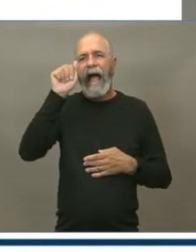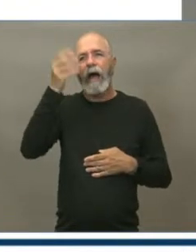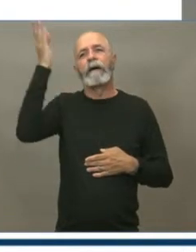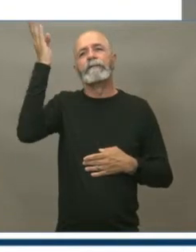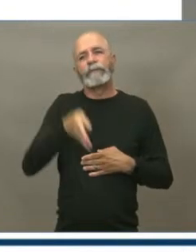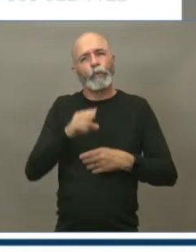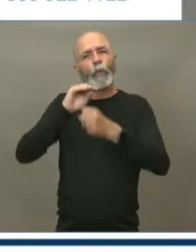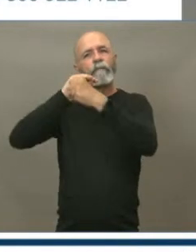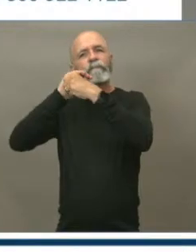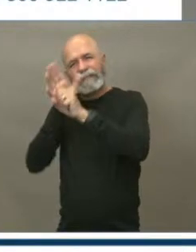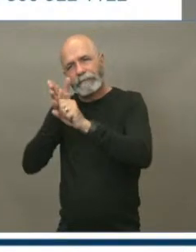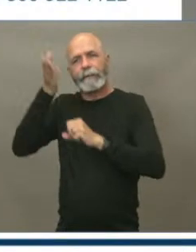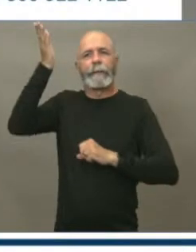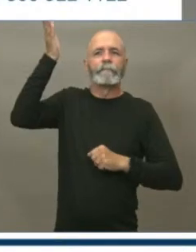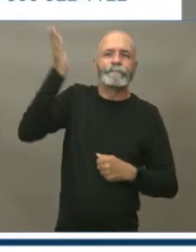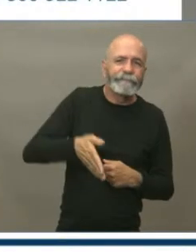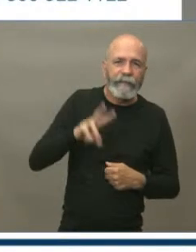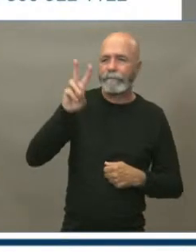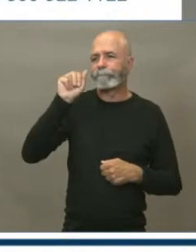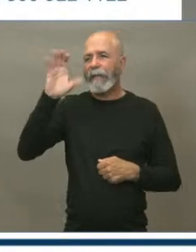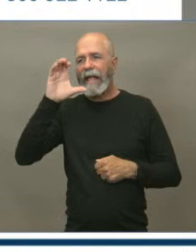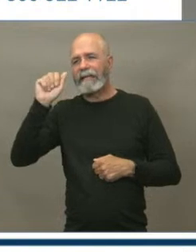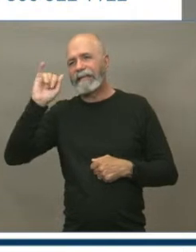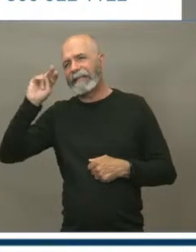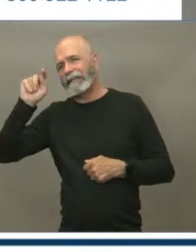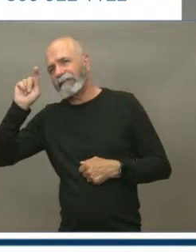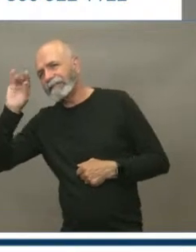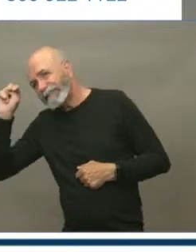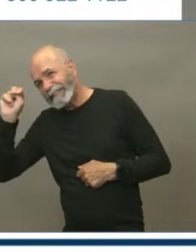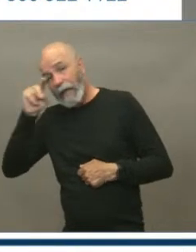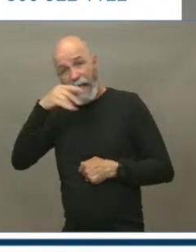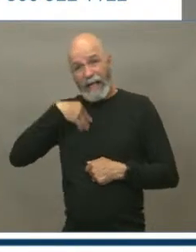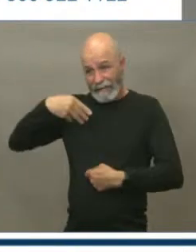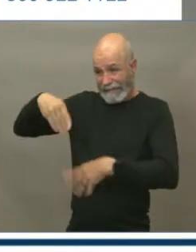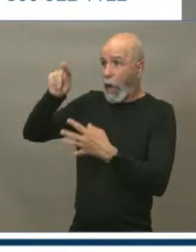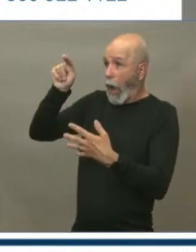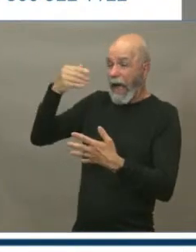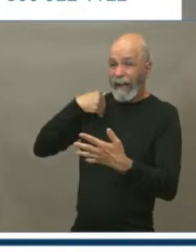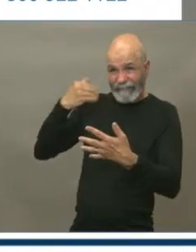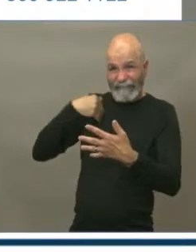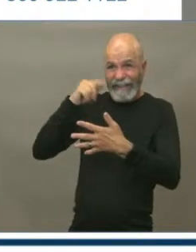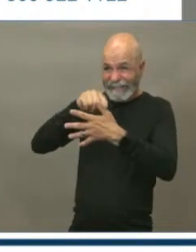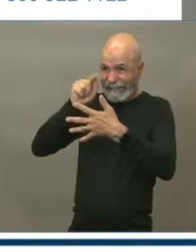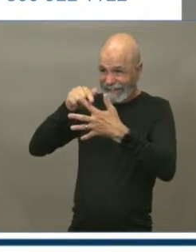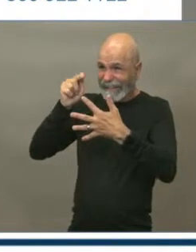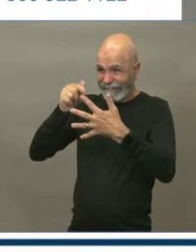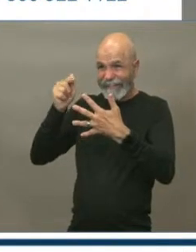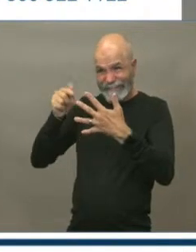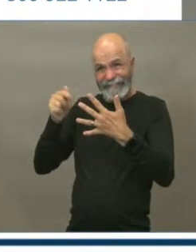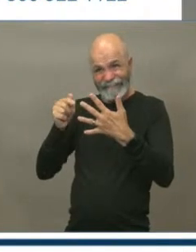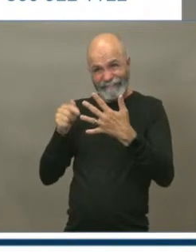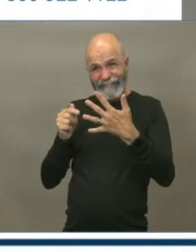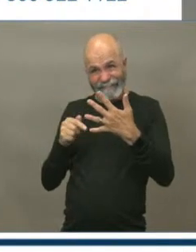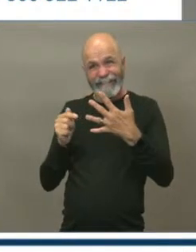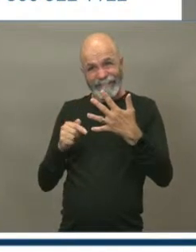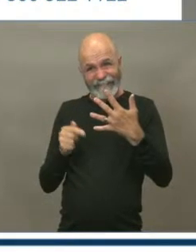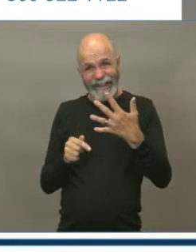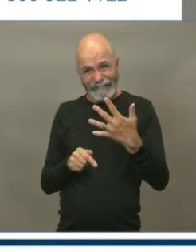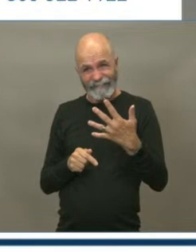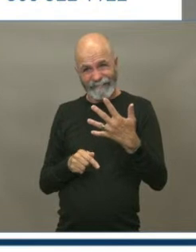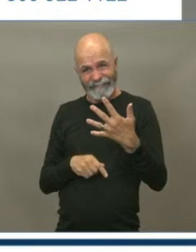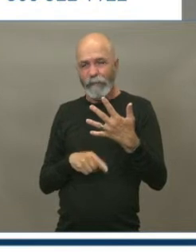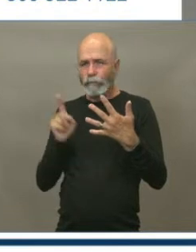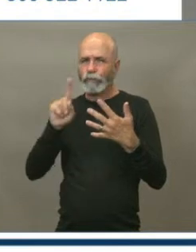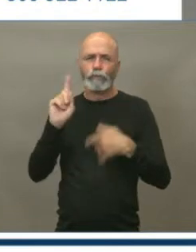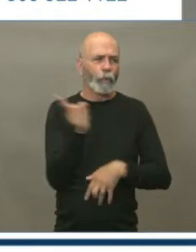novascotia.ca/coronavirus/vaccine. Anyone who experiences any of these side effects after receiving the Astrazeneca vaccine should get medical